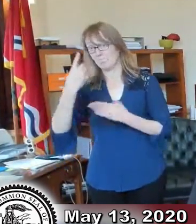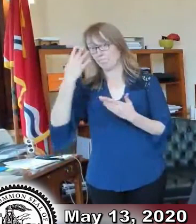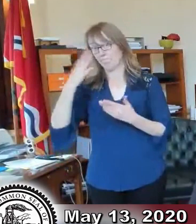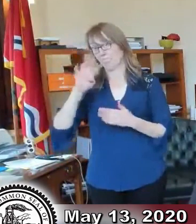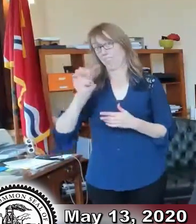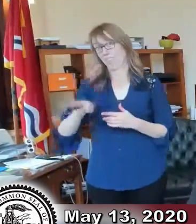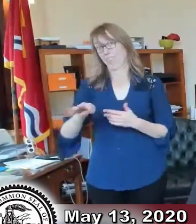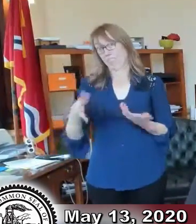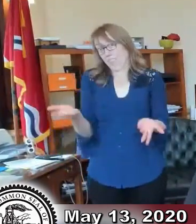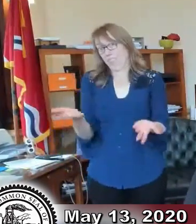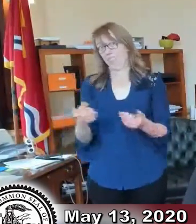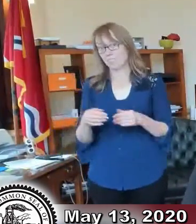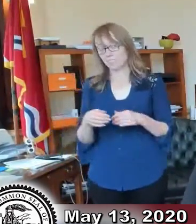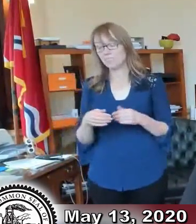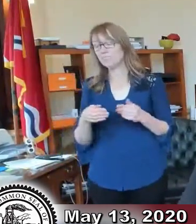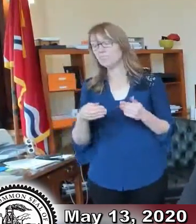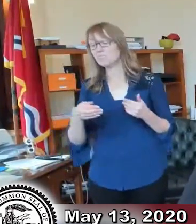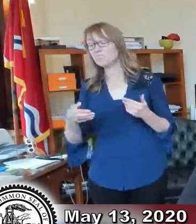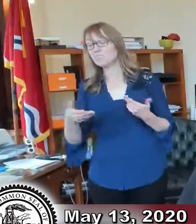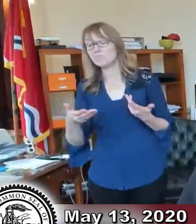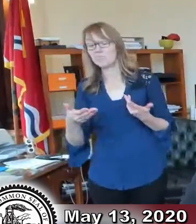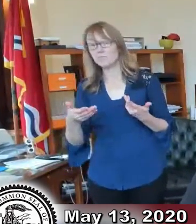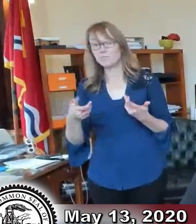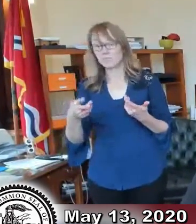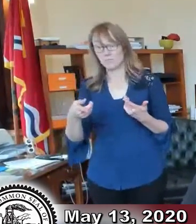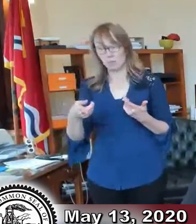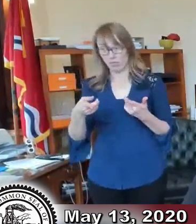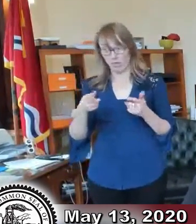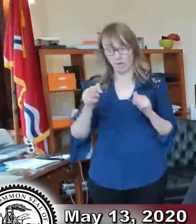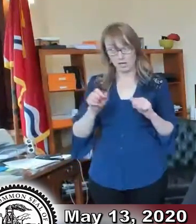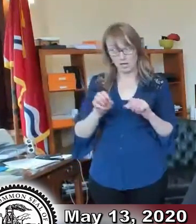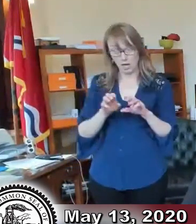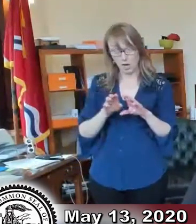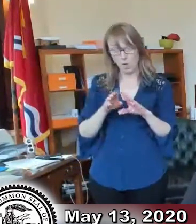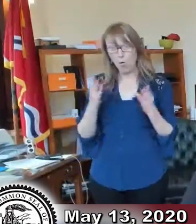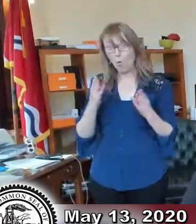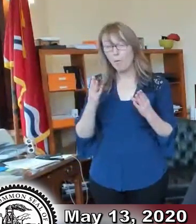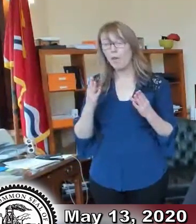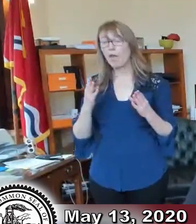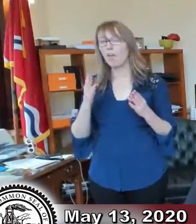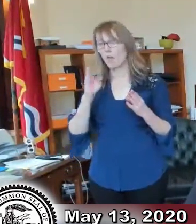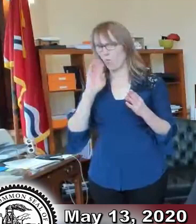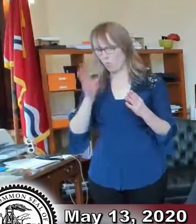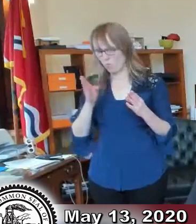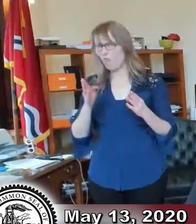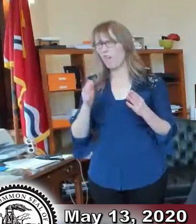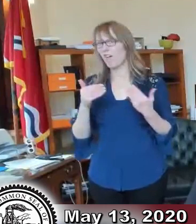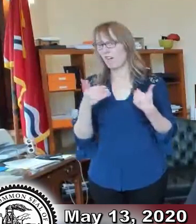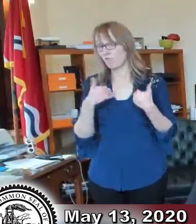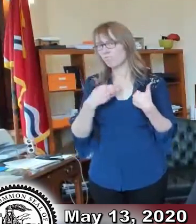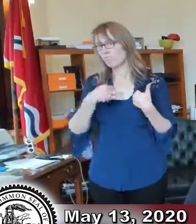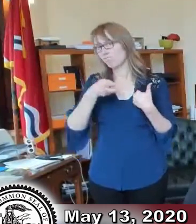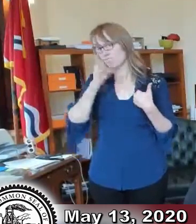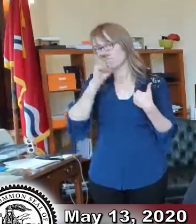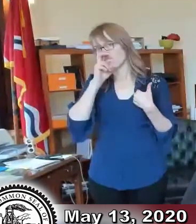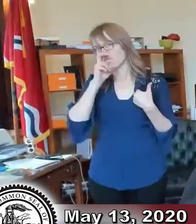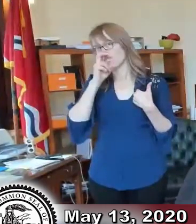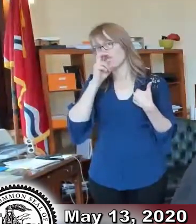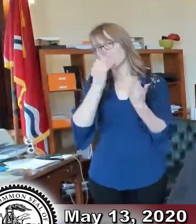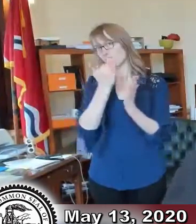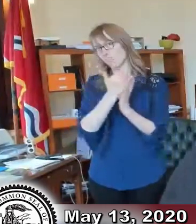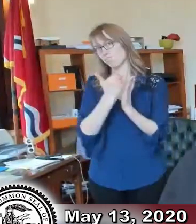open. And when they are able to open, they're going to have a much more limited capacity, because in